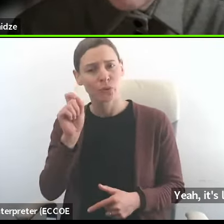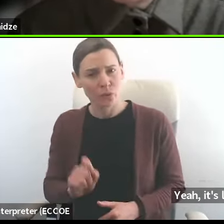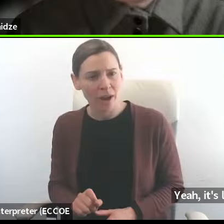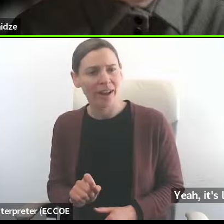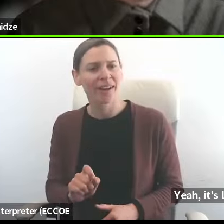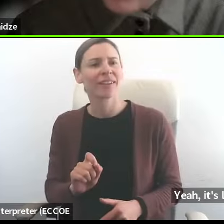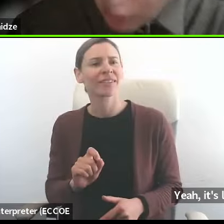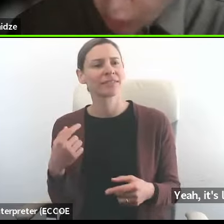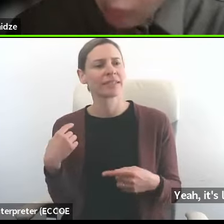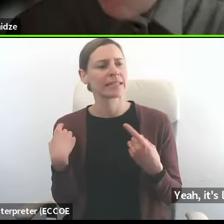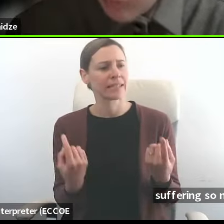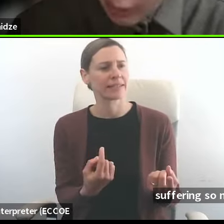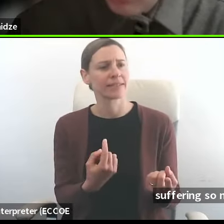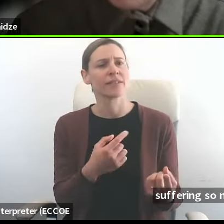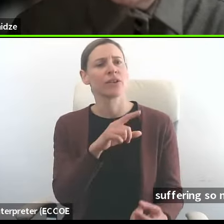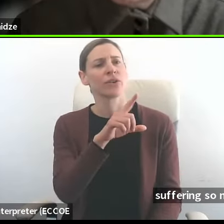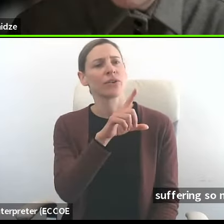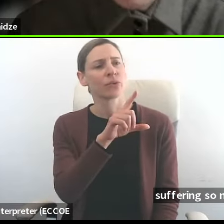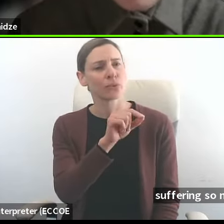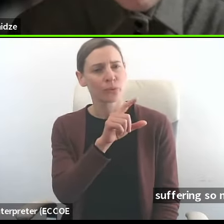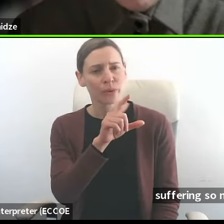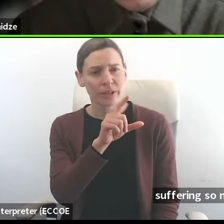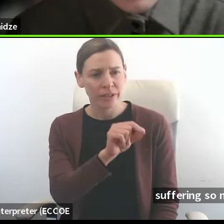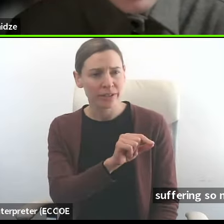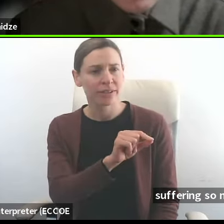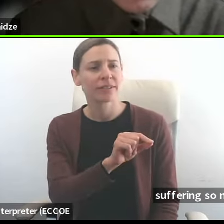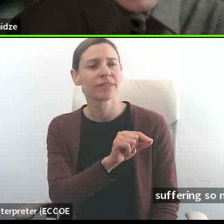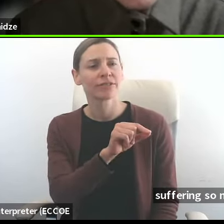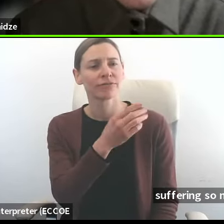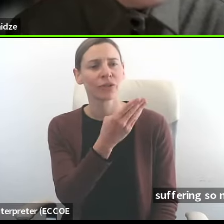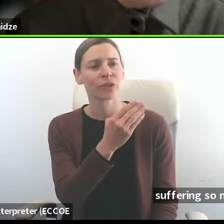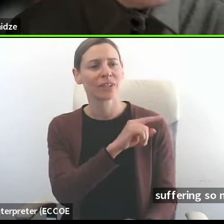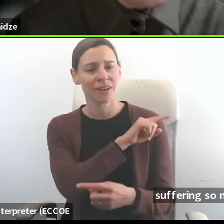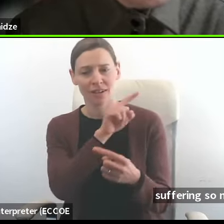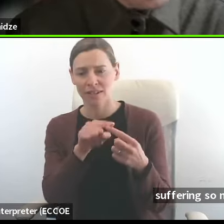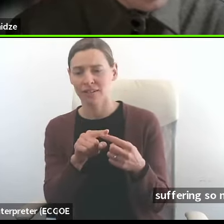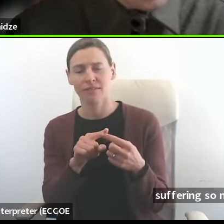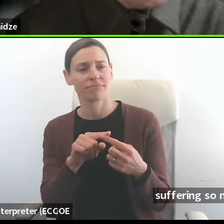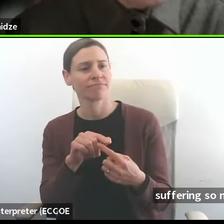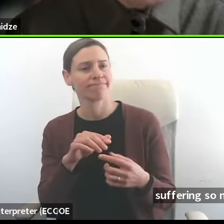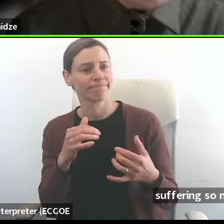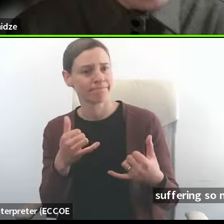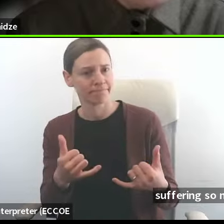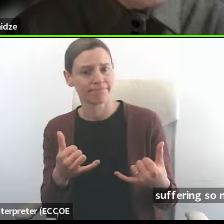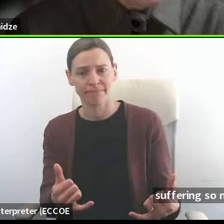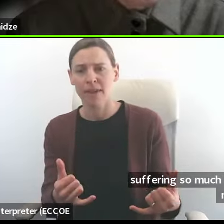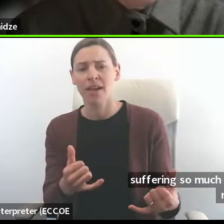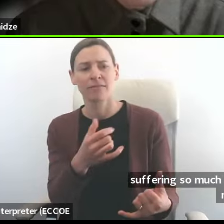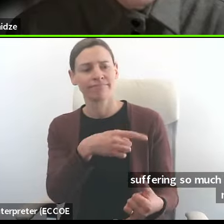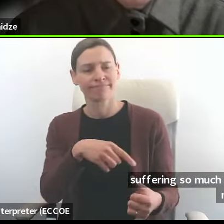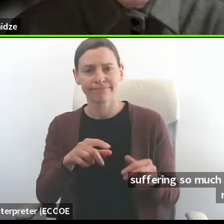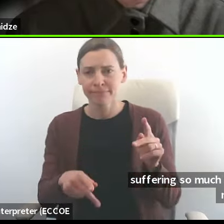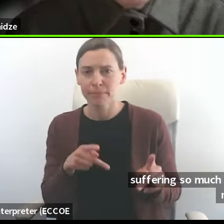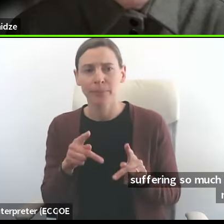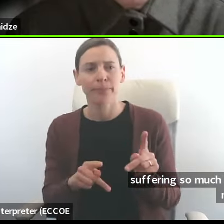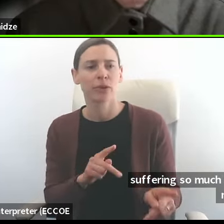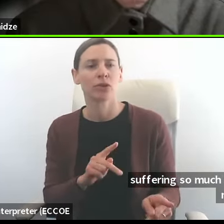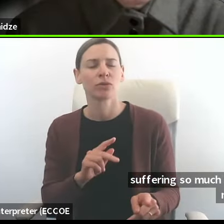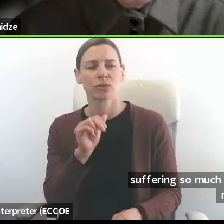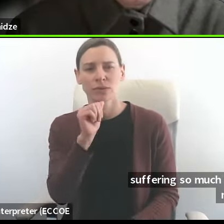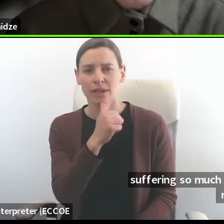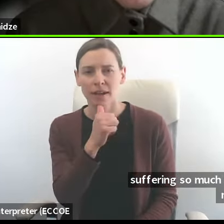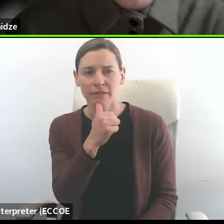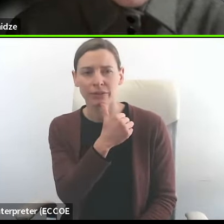do suffer so much stronger when we are asked to be in a